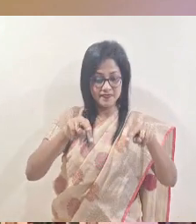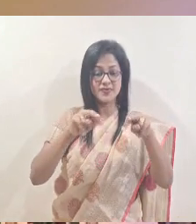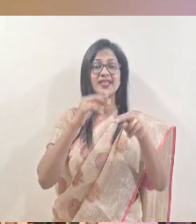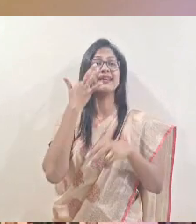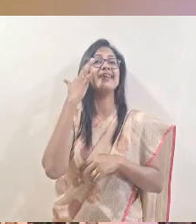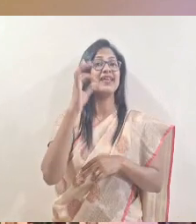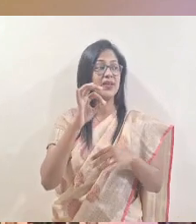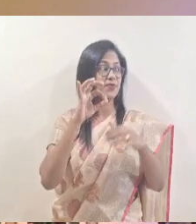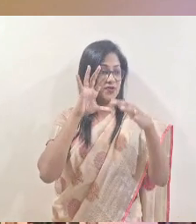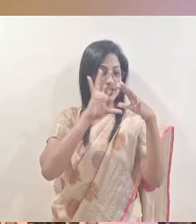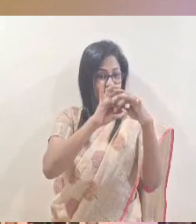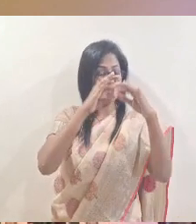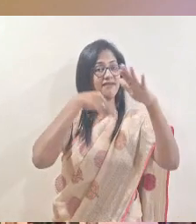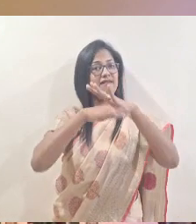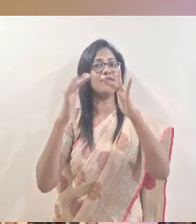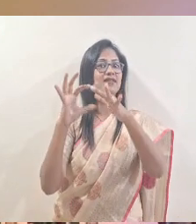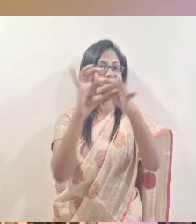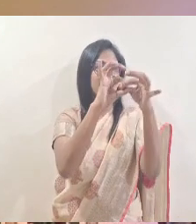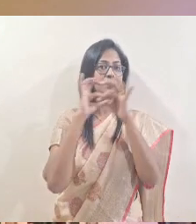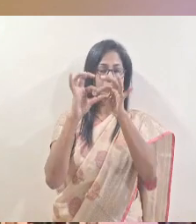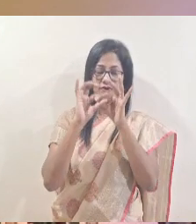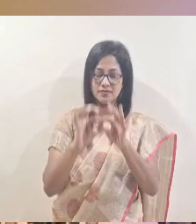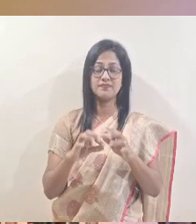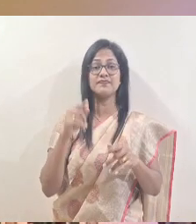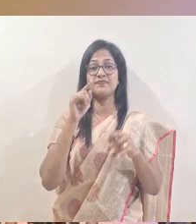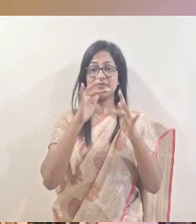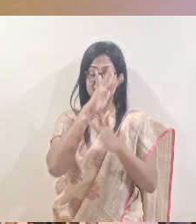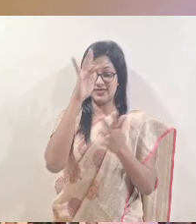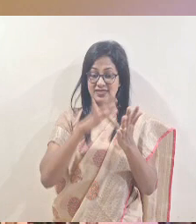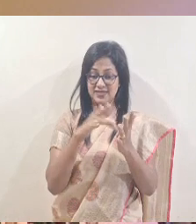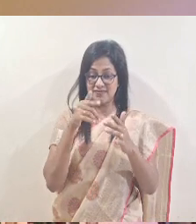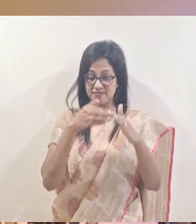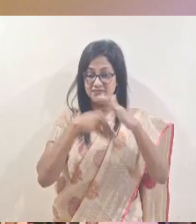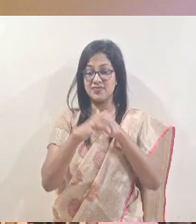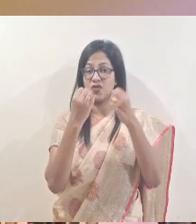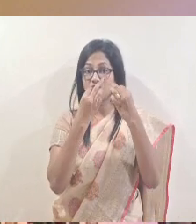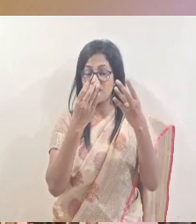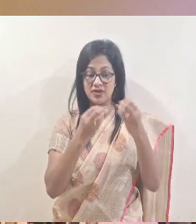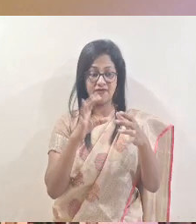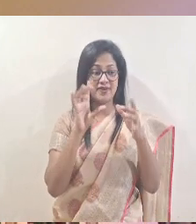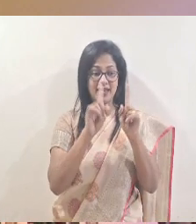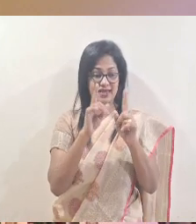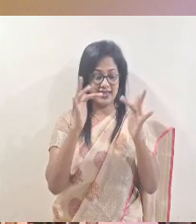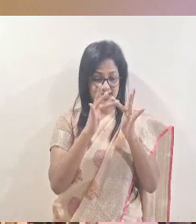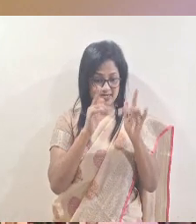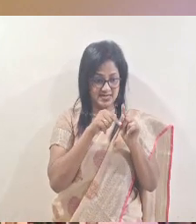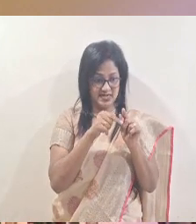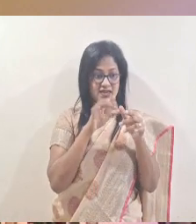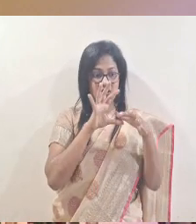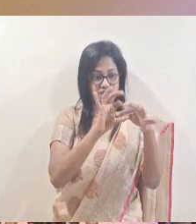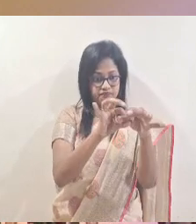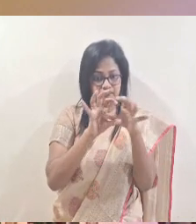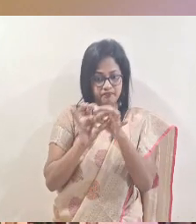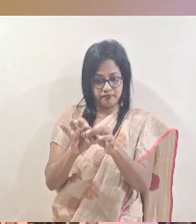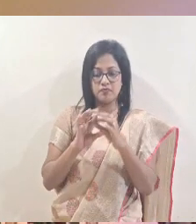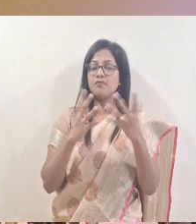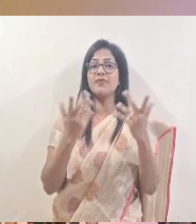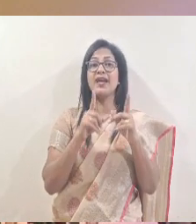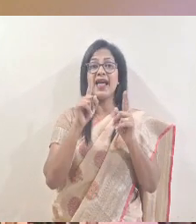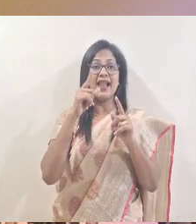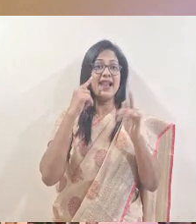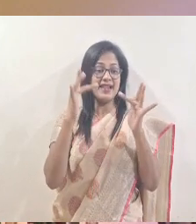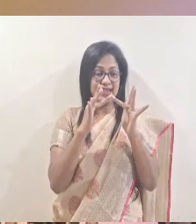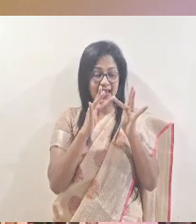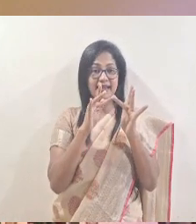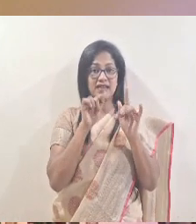actual importance of a link in a network. So between a centrality quantifies the number of times a link or a node. Specifically here we are talking about